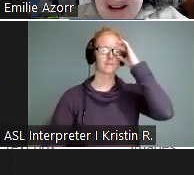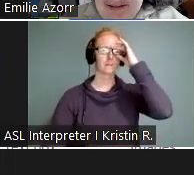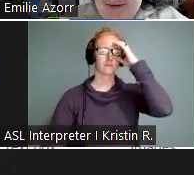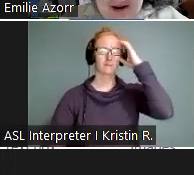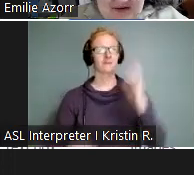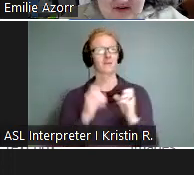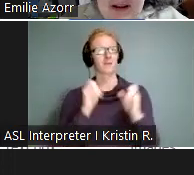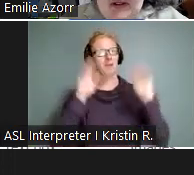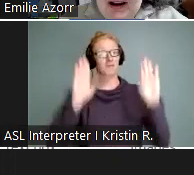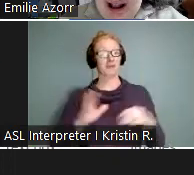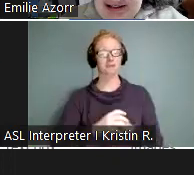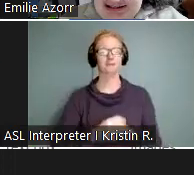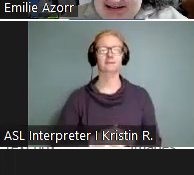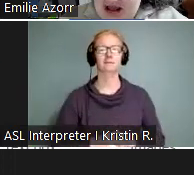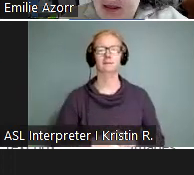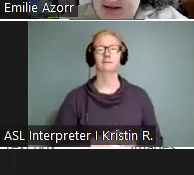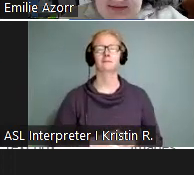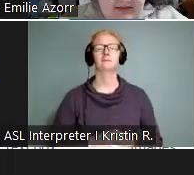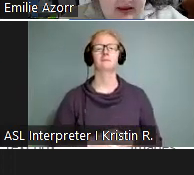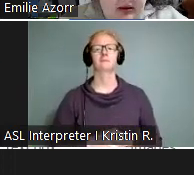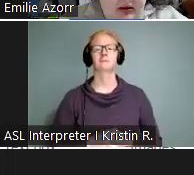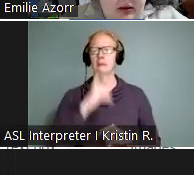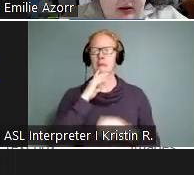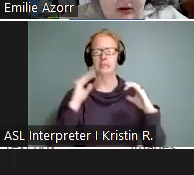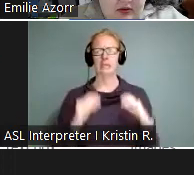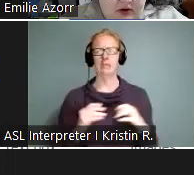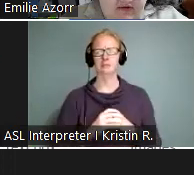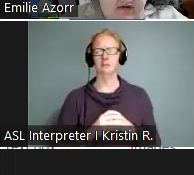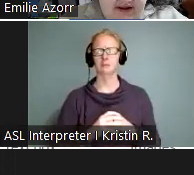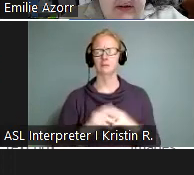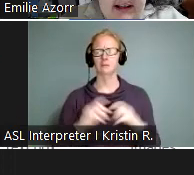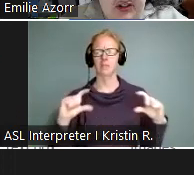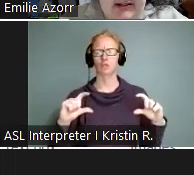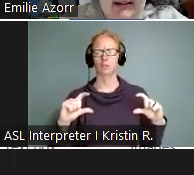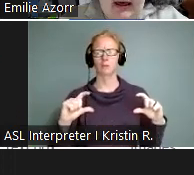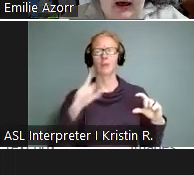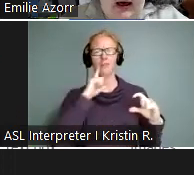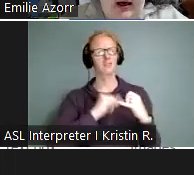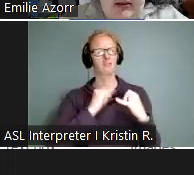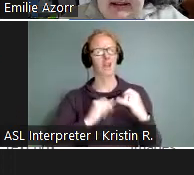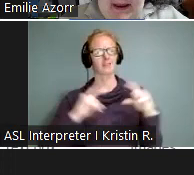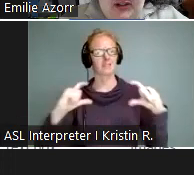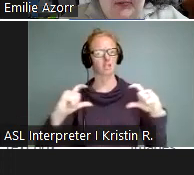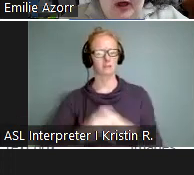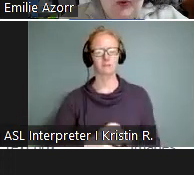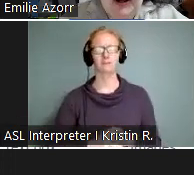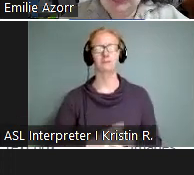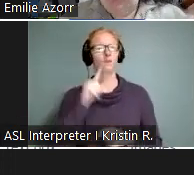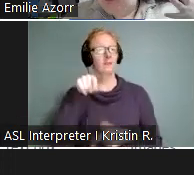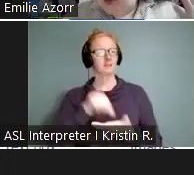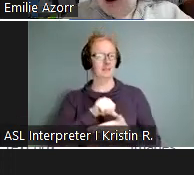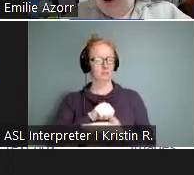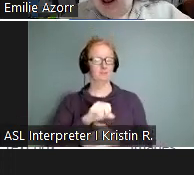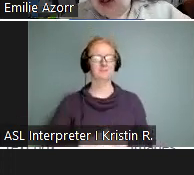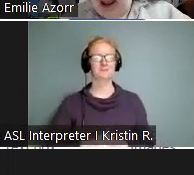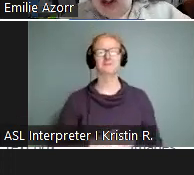Okay, great. We're going to move on to our next, I think this might be one of our final sections on this page. We're going to